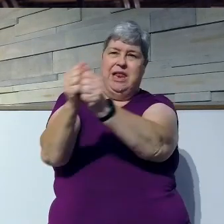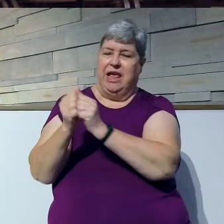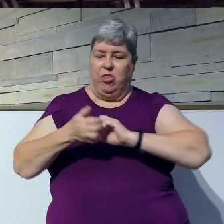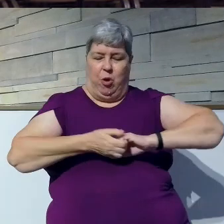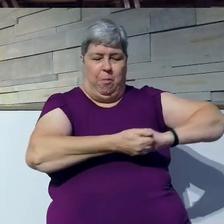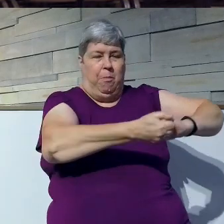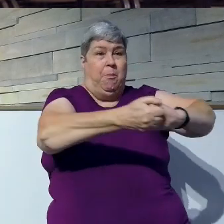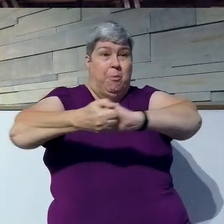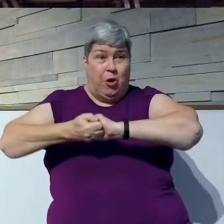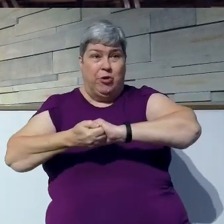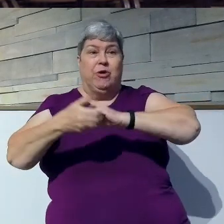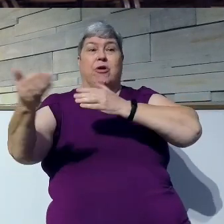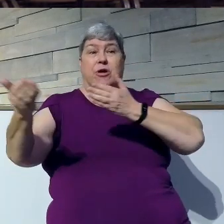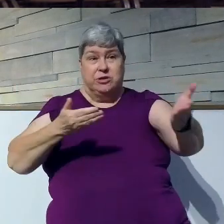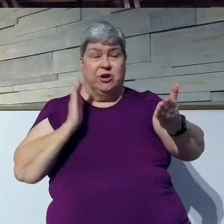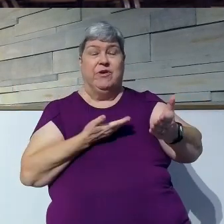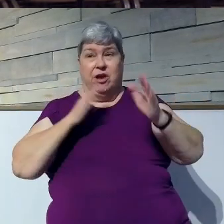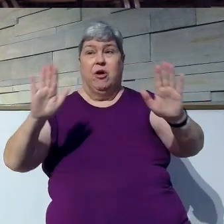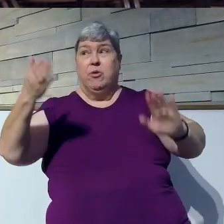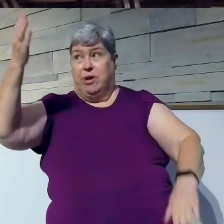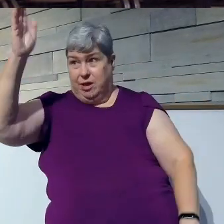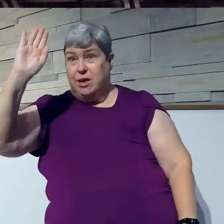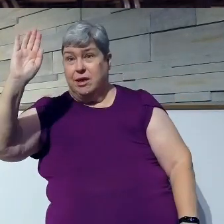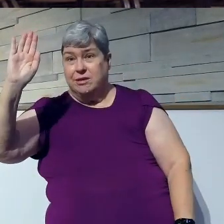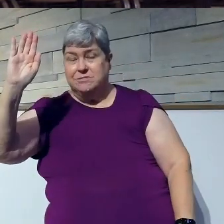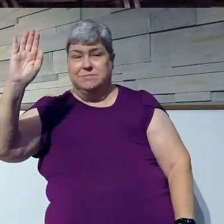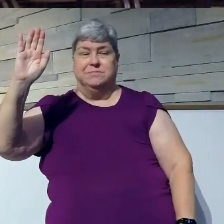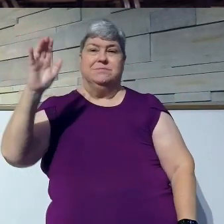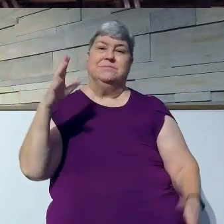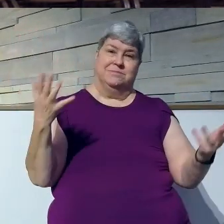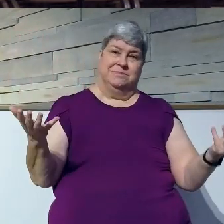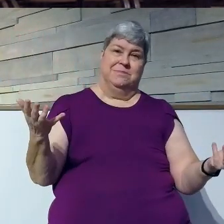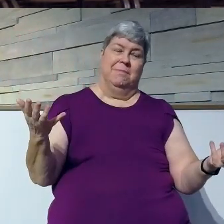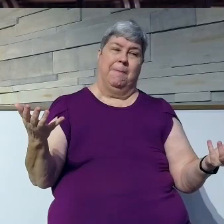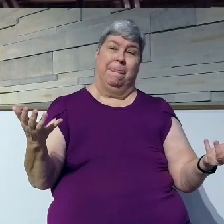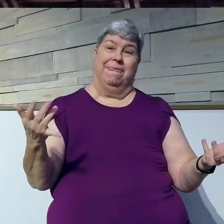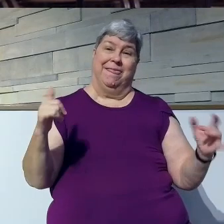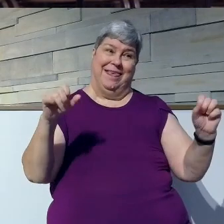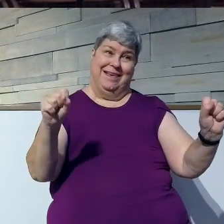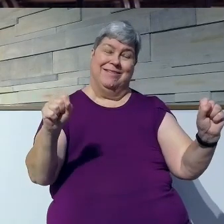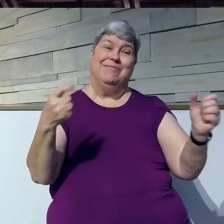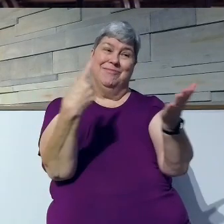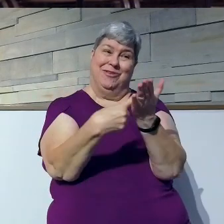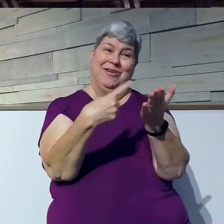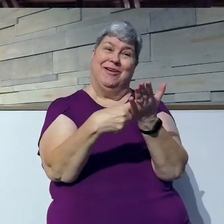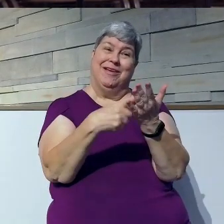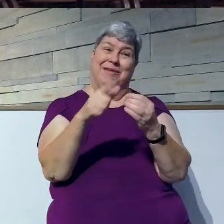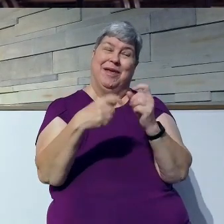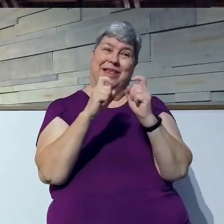partner serving our great God. So, yes, we're talking about